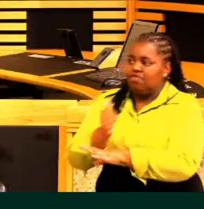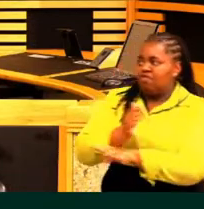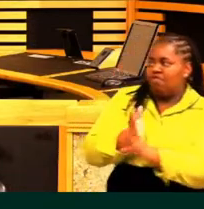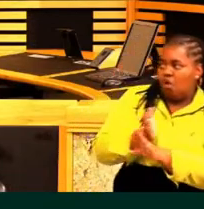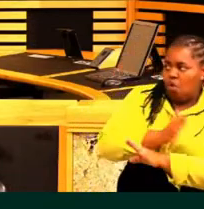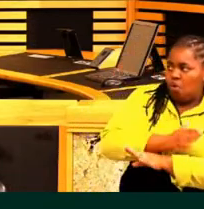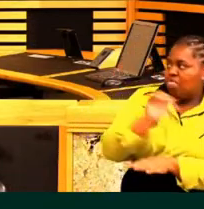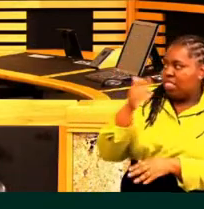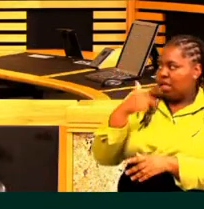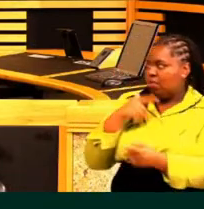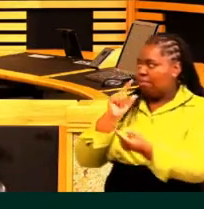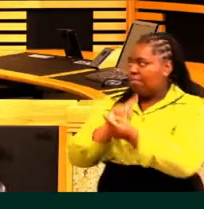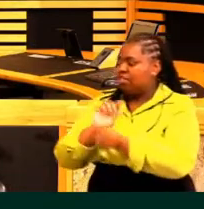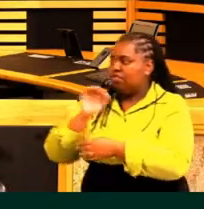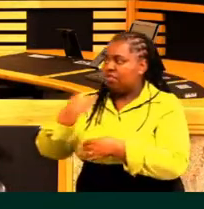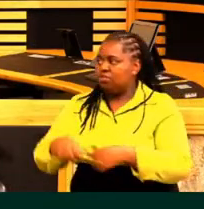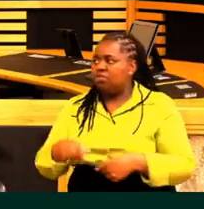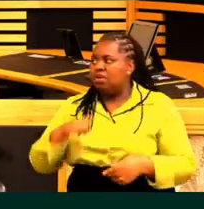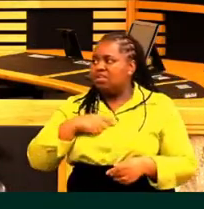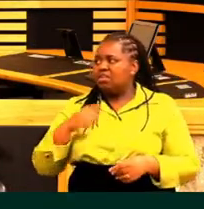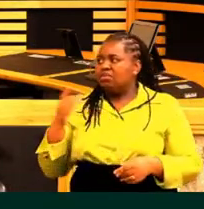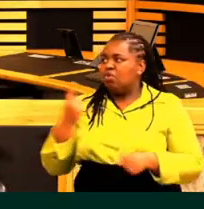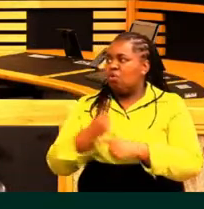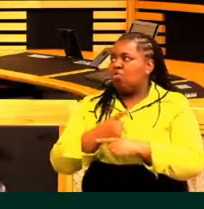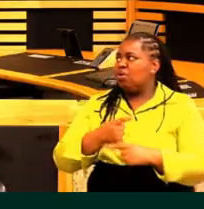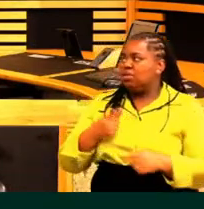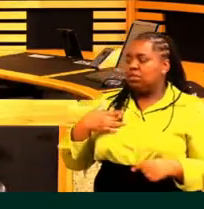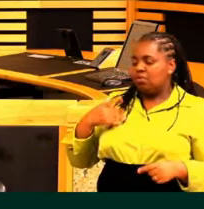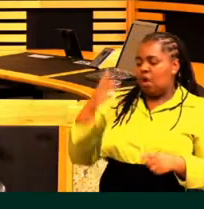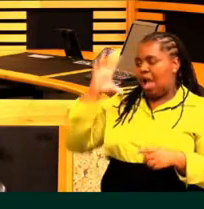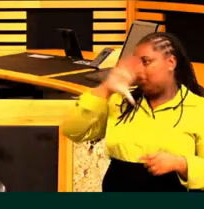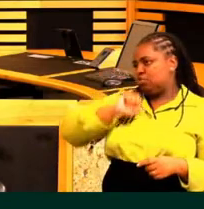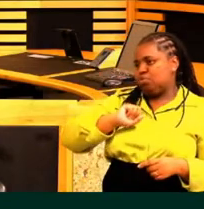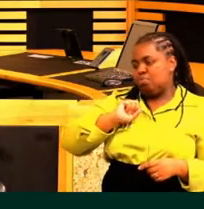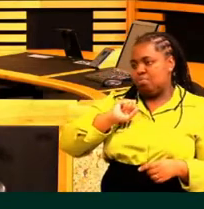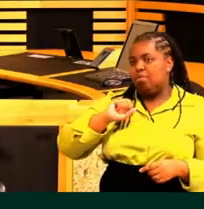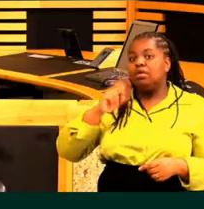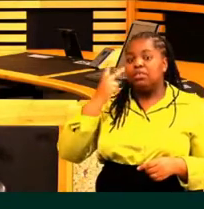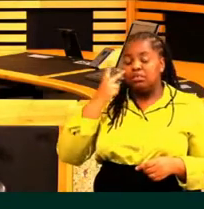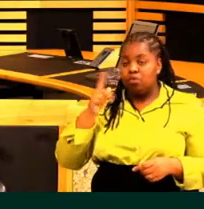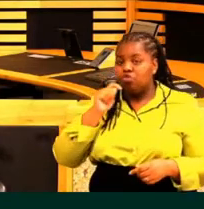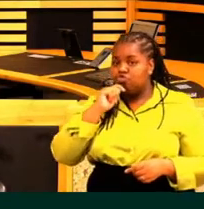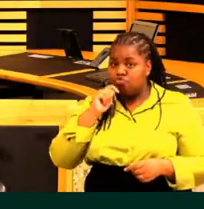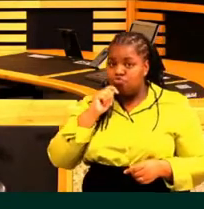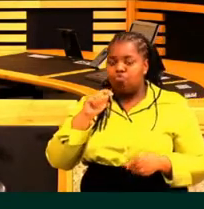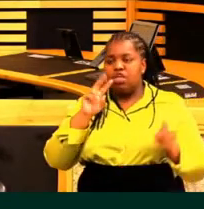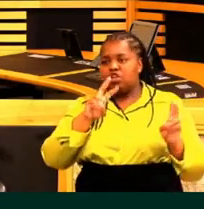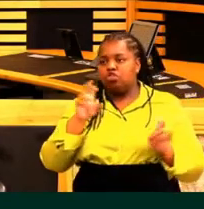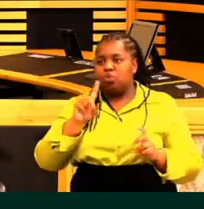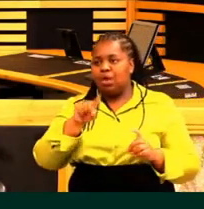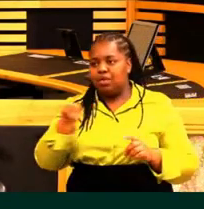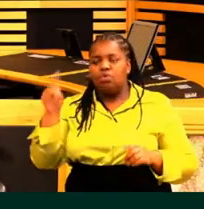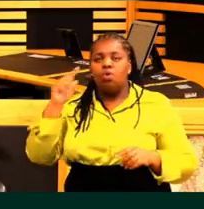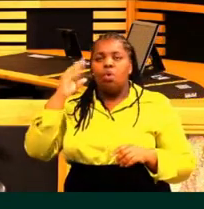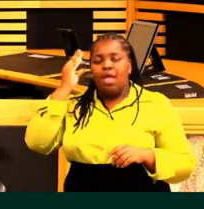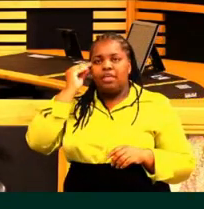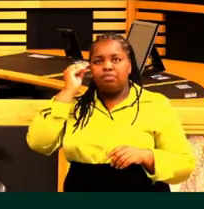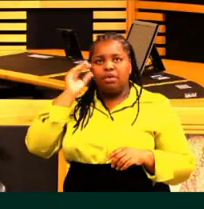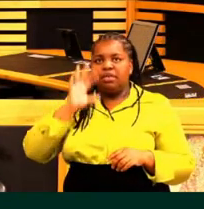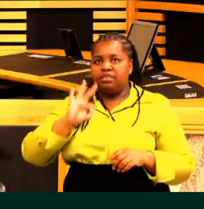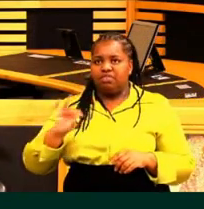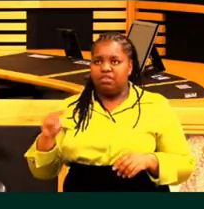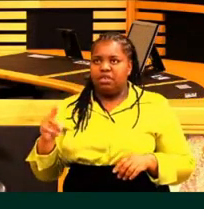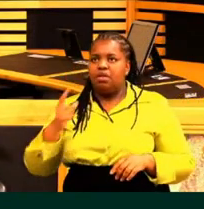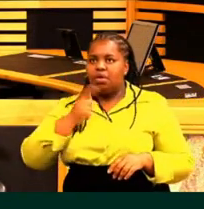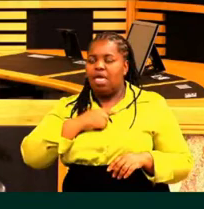meets the following day so that the Sierra would tether in abstract we deal with really issues that our young people are experiencing almost every day